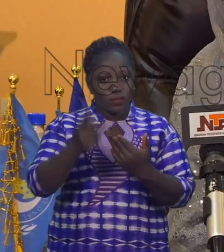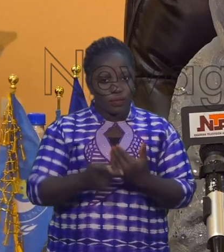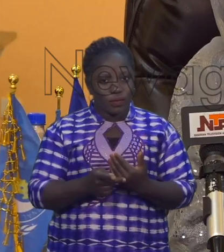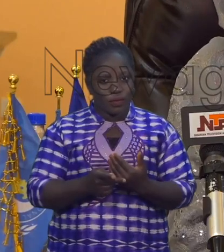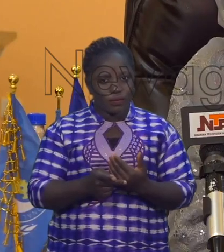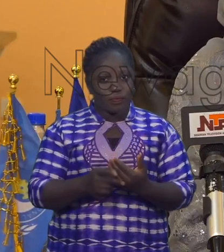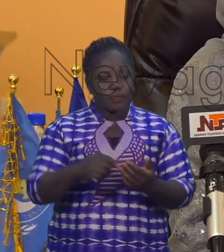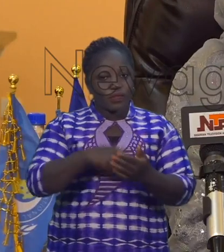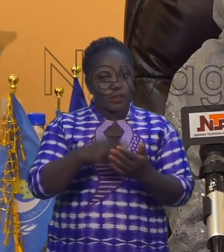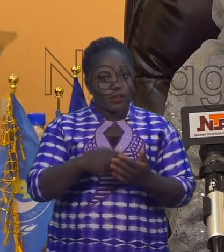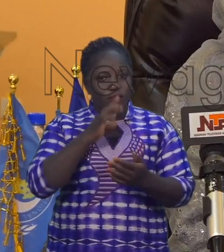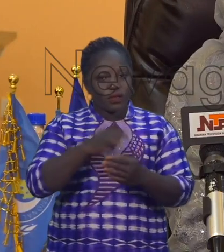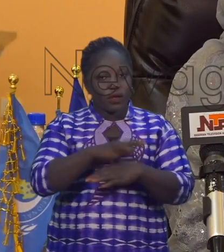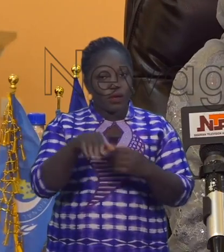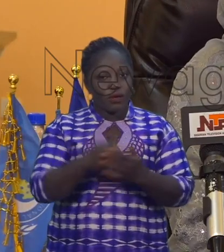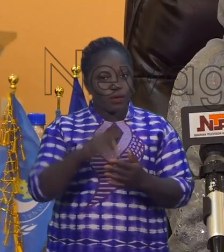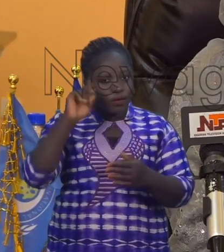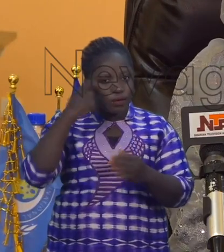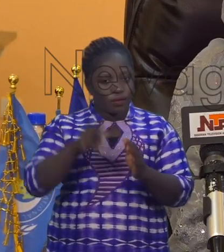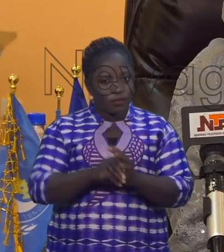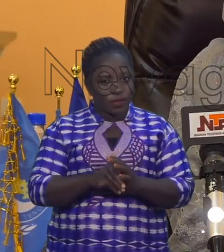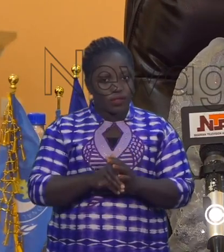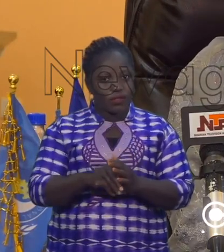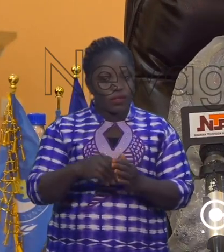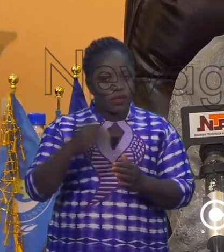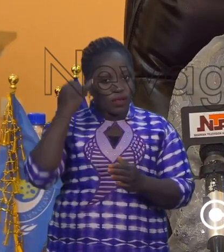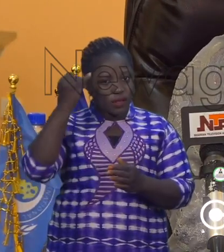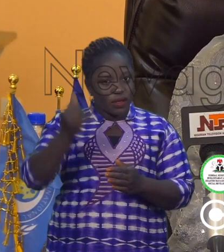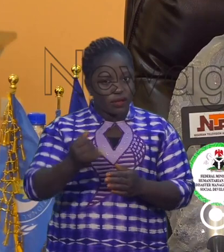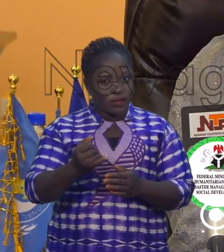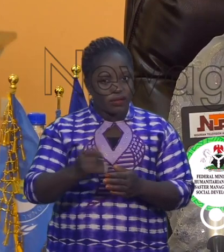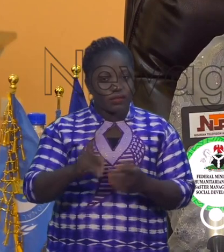all government interventions geared towards